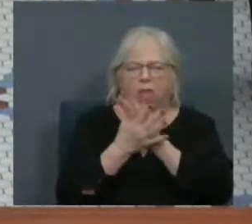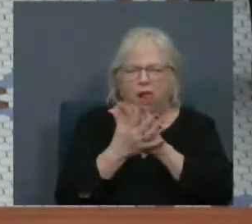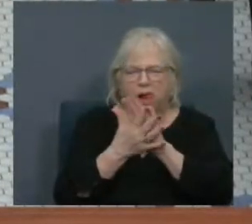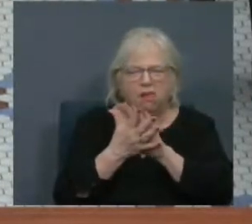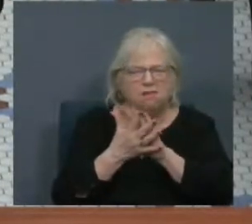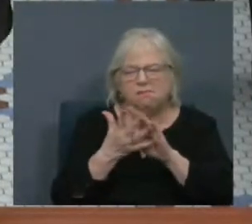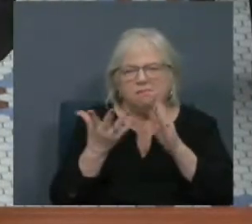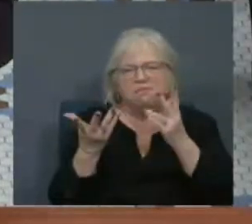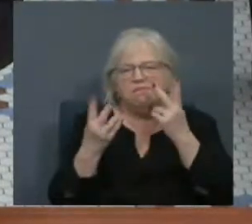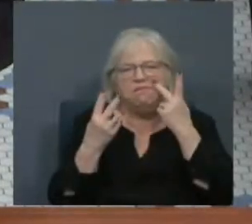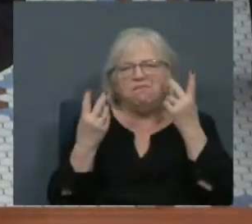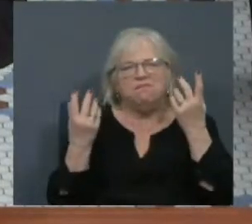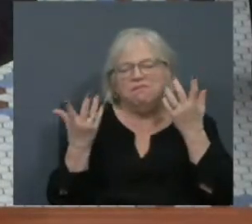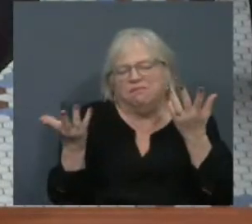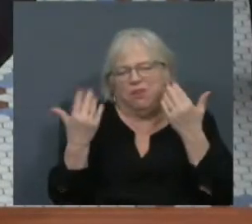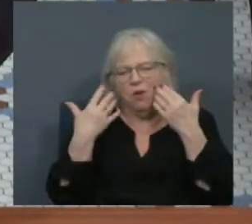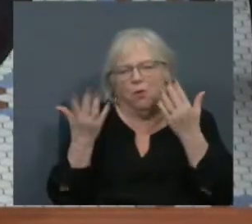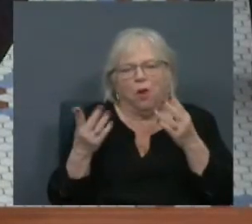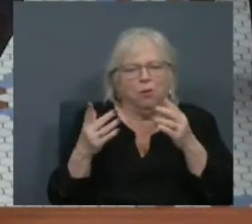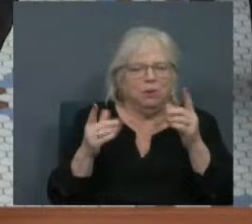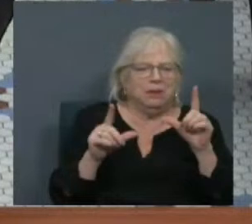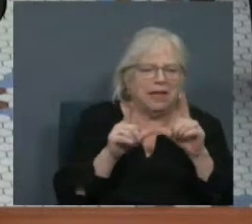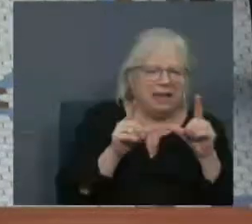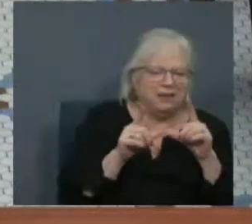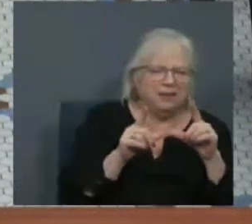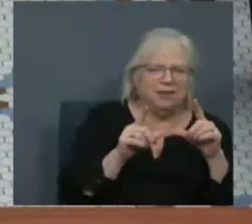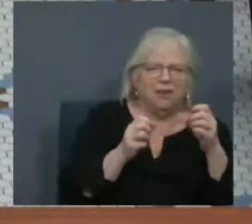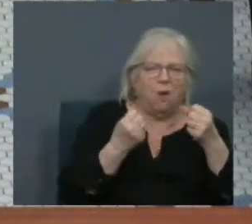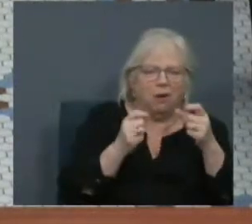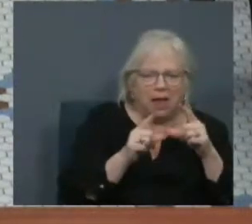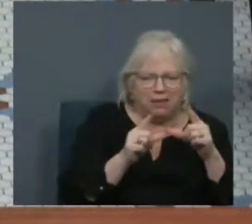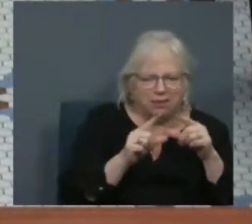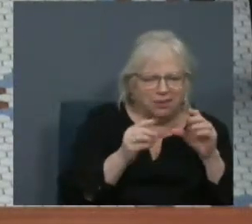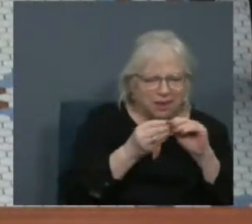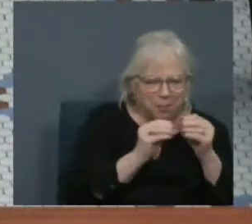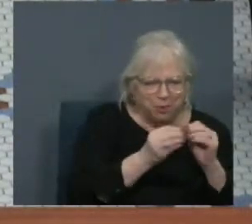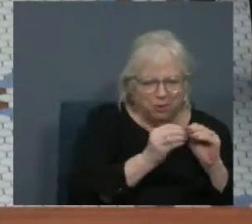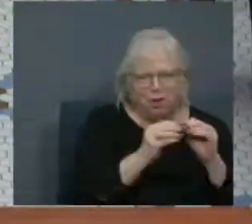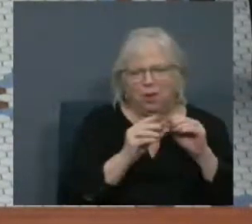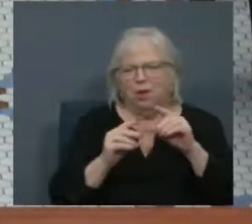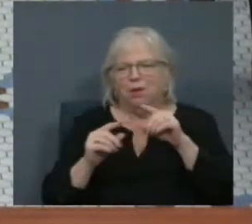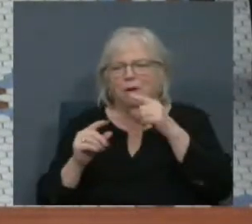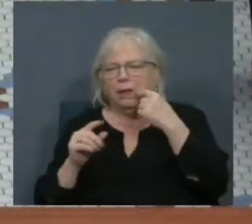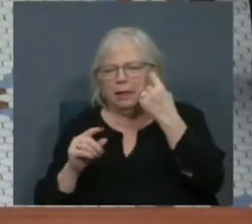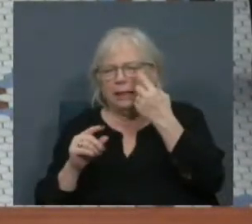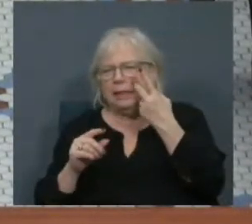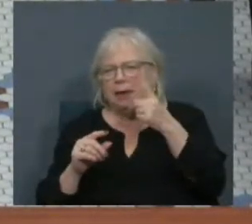They look grainy. We can't tell license plates. We can't tell faces.